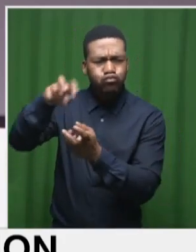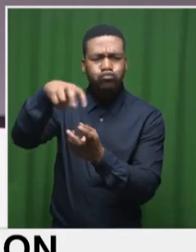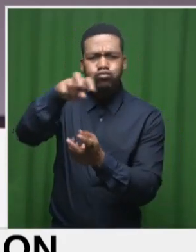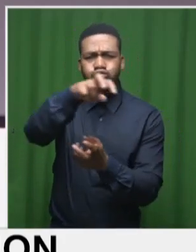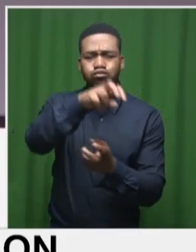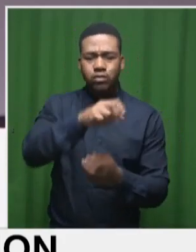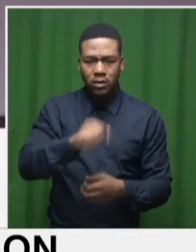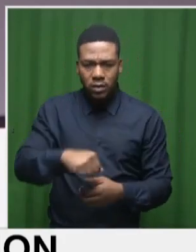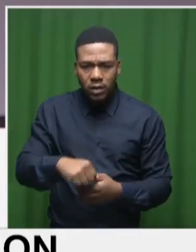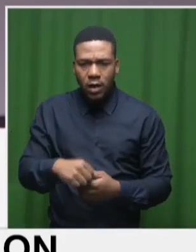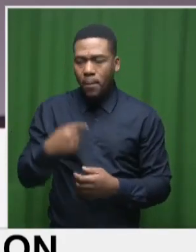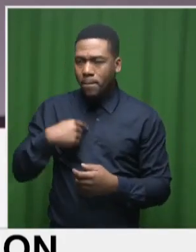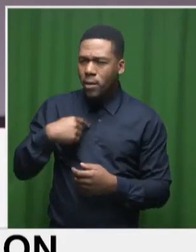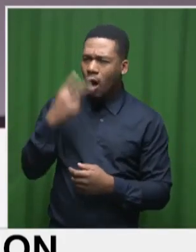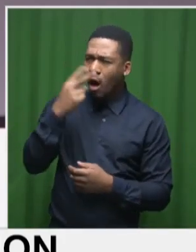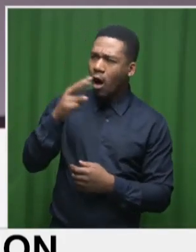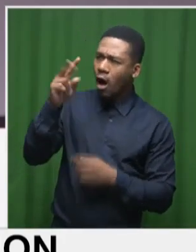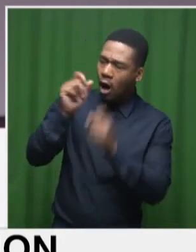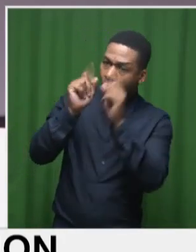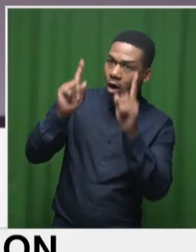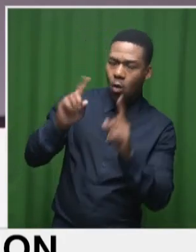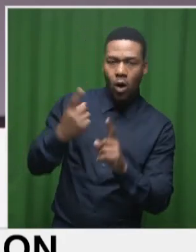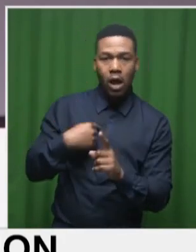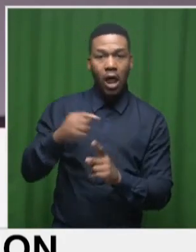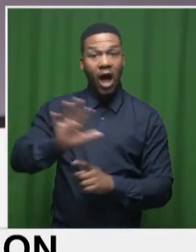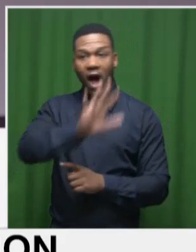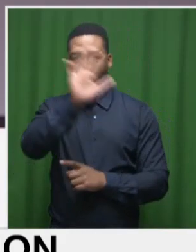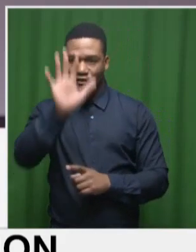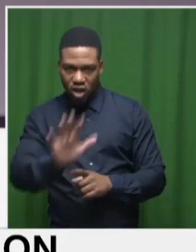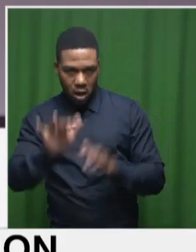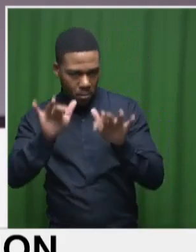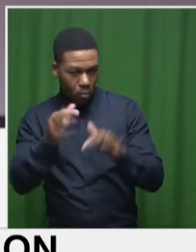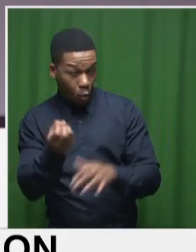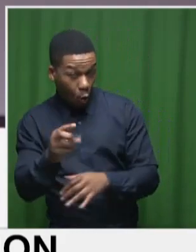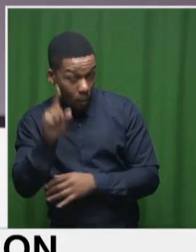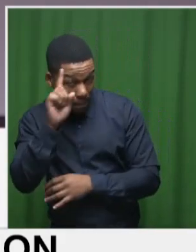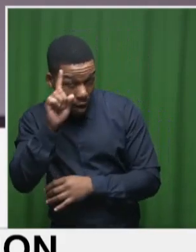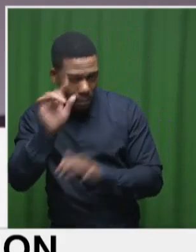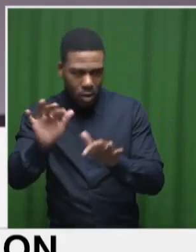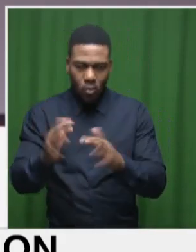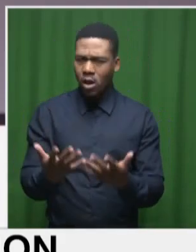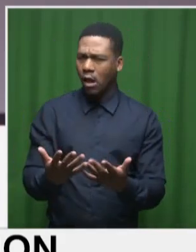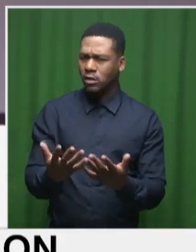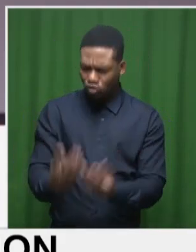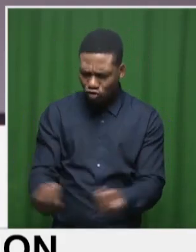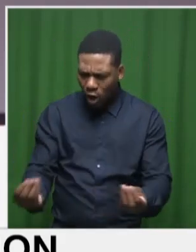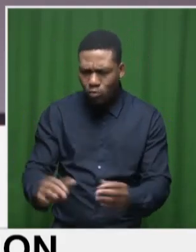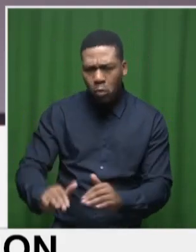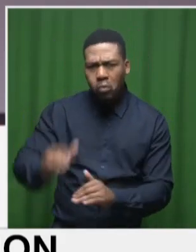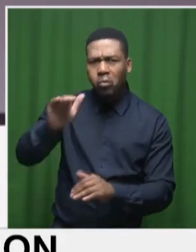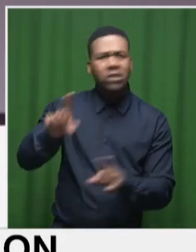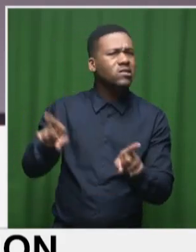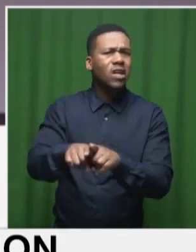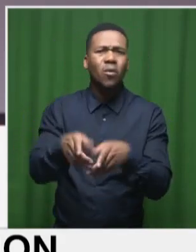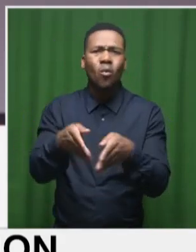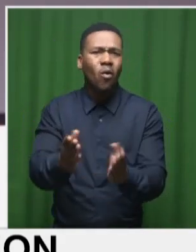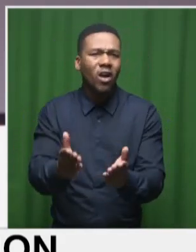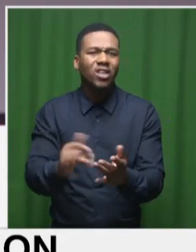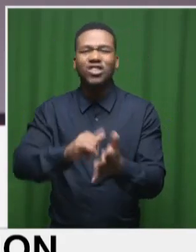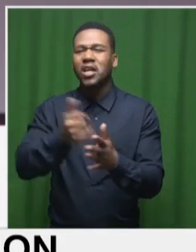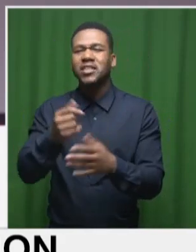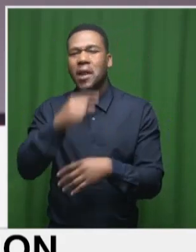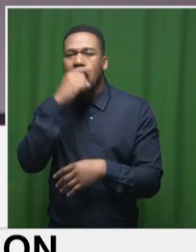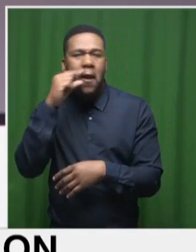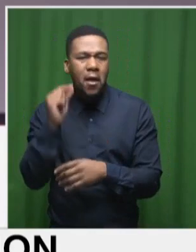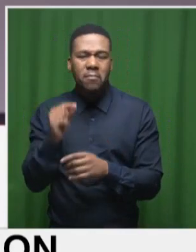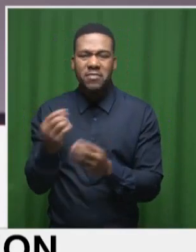us as African or Black people really have more or less the same childhood experiences. Mm-hmm. We just have different names for them. You know? So, and